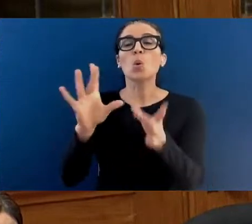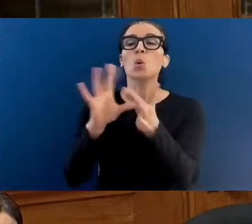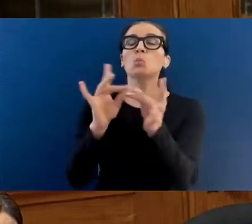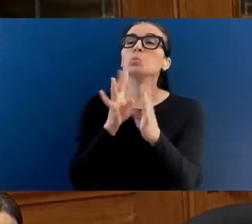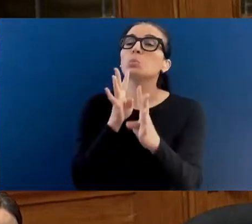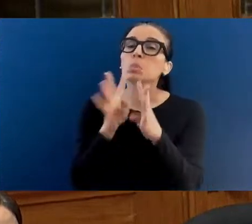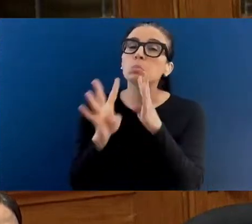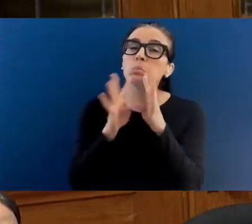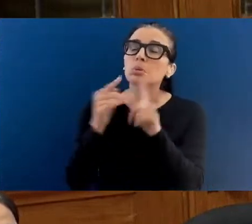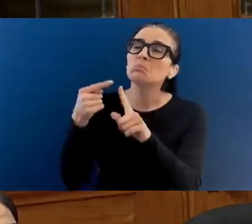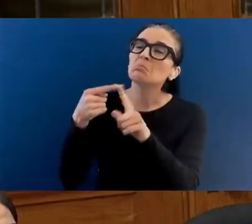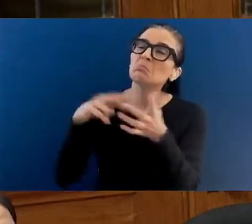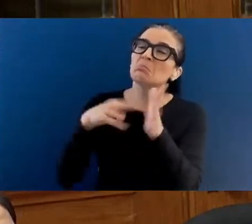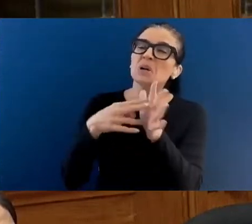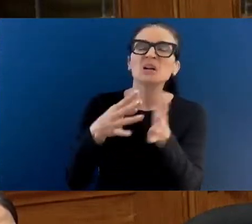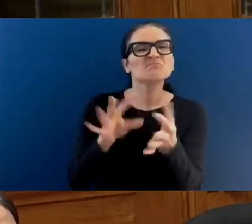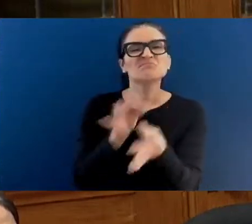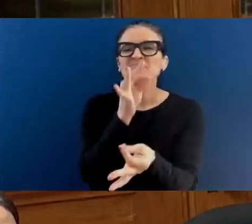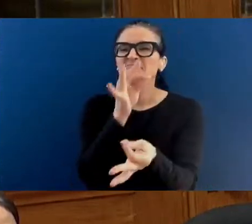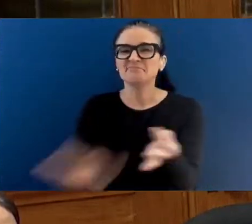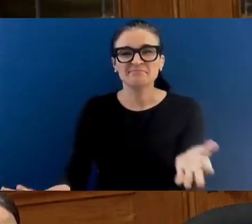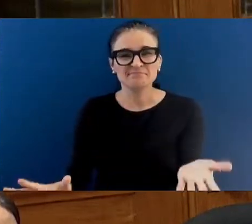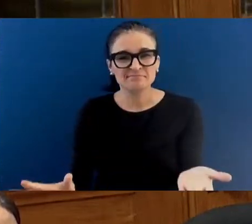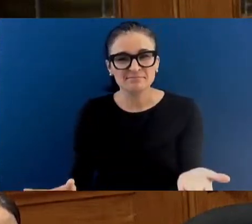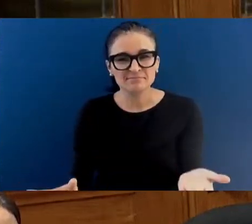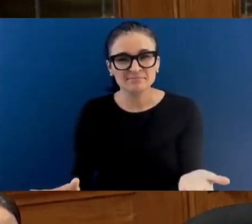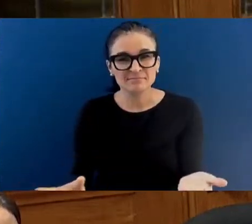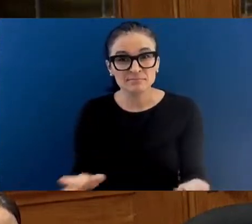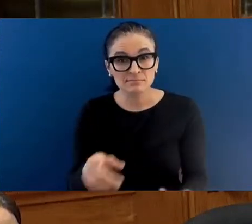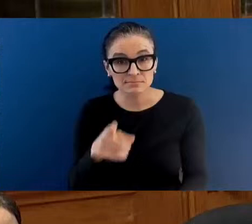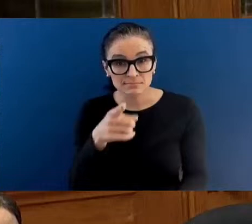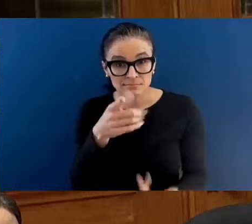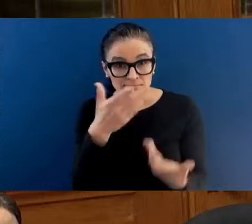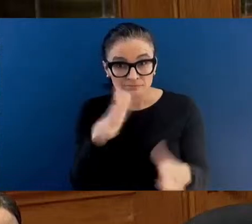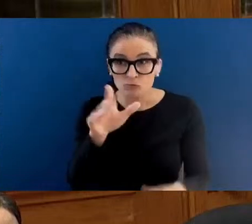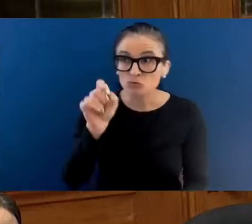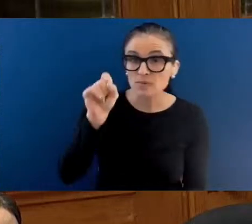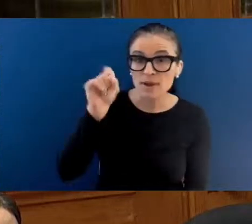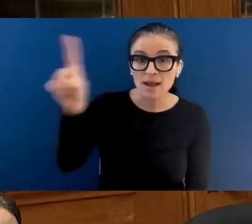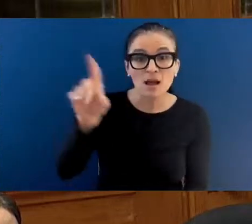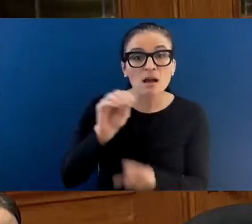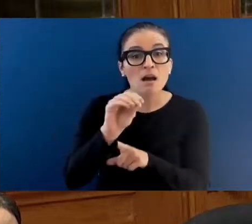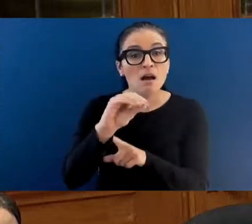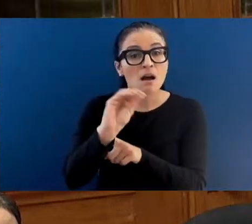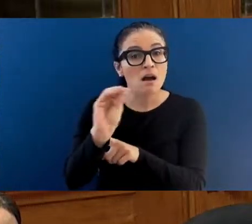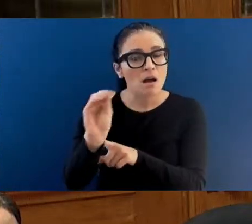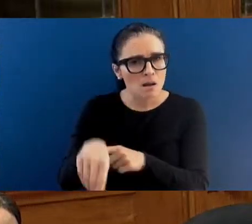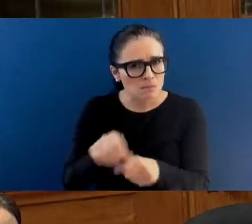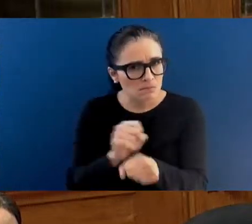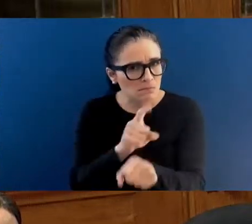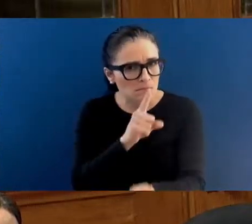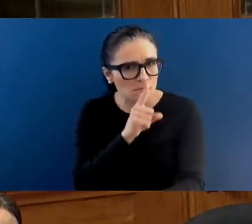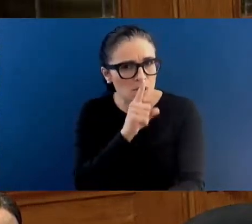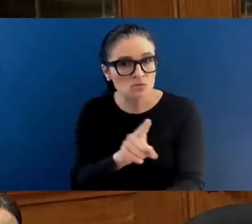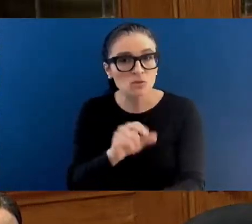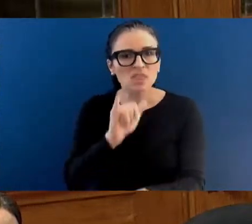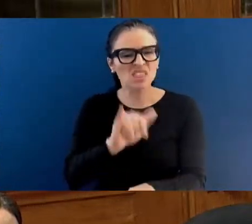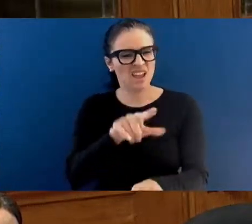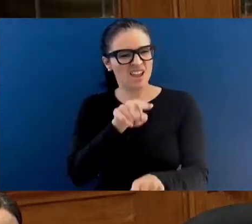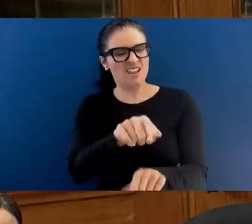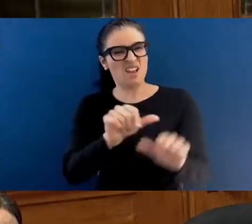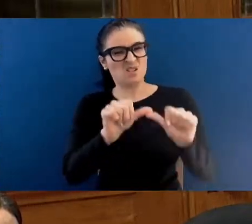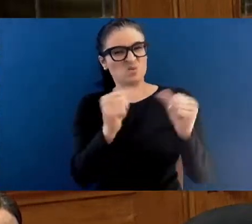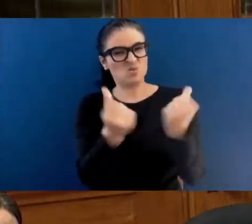to deregister Sanandon as a so-called non-profit, and has he asked to